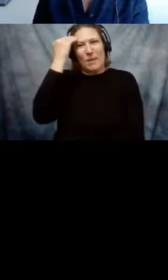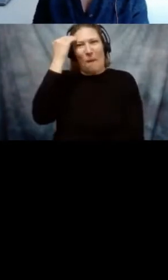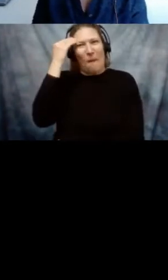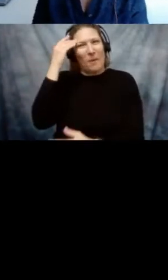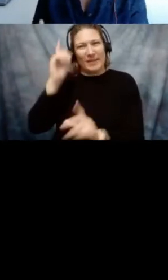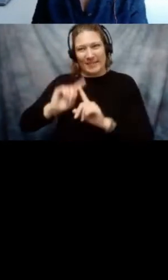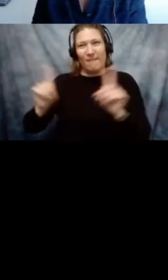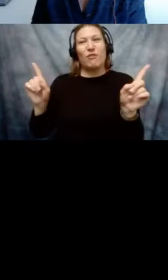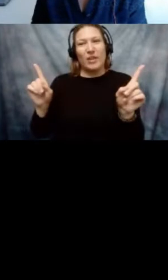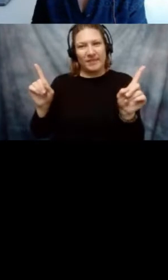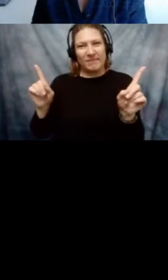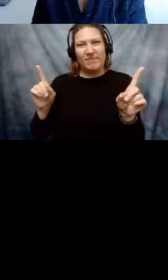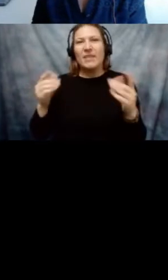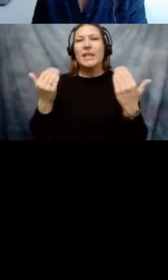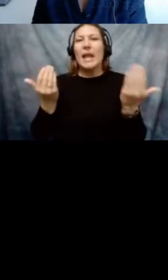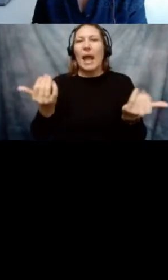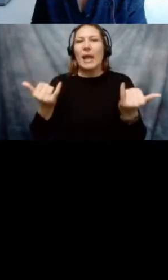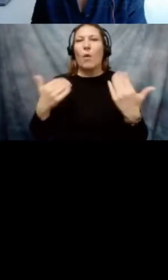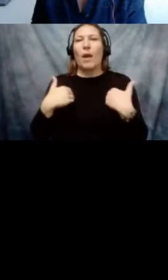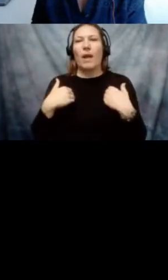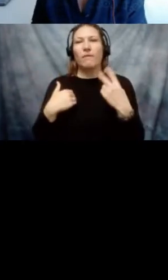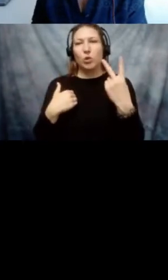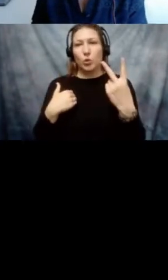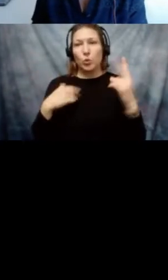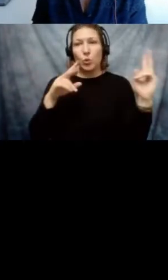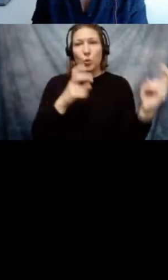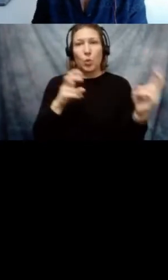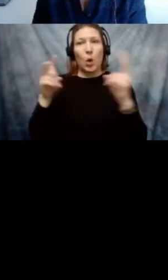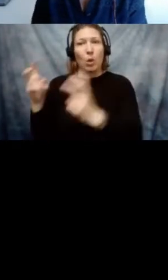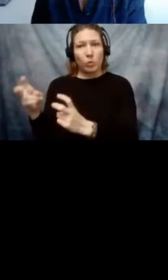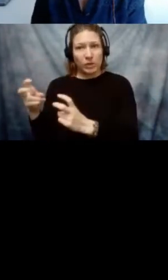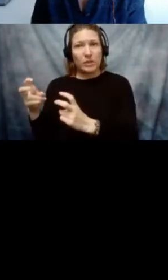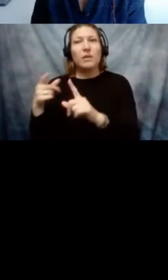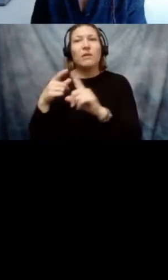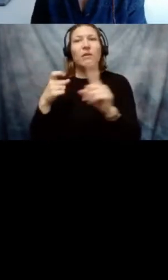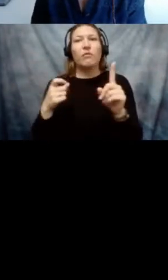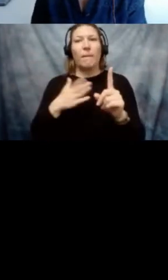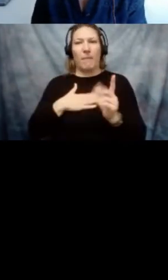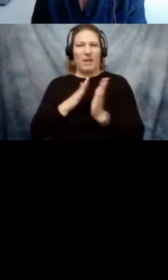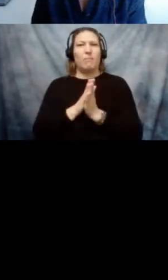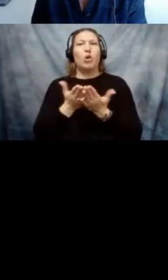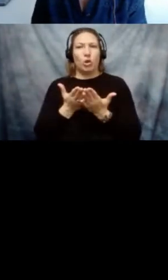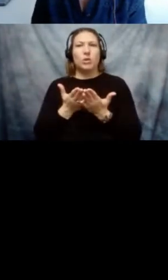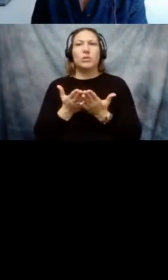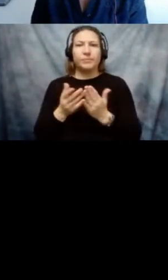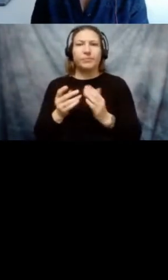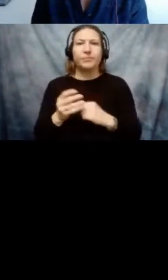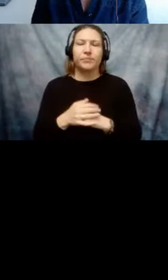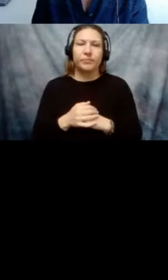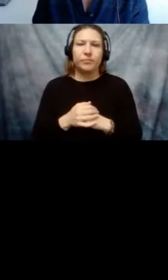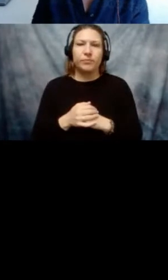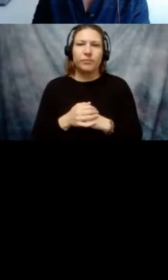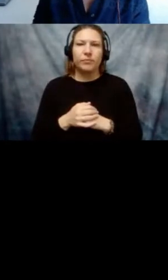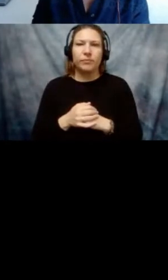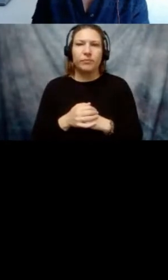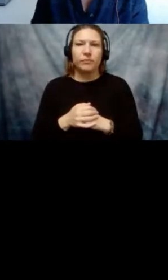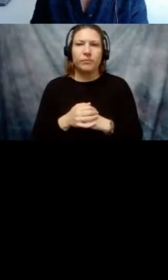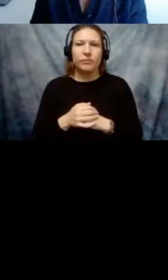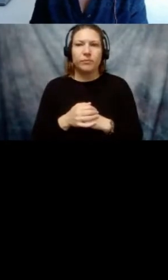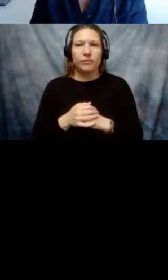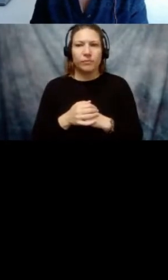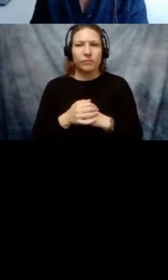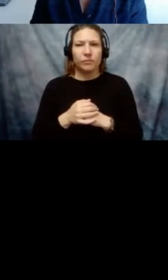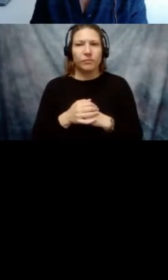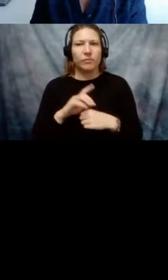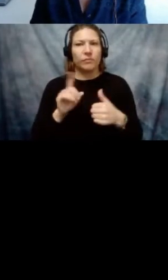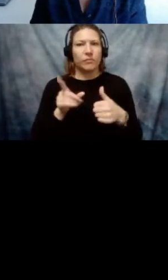industry perspectives, which come from my book, Designing Accessible Learning Content. And the first is from a leading content